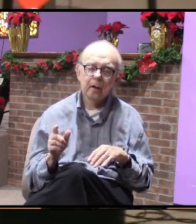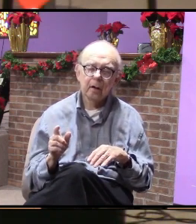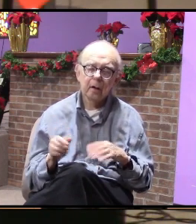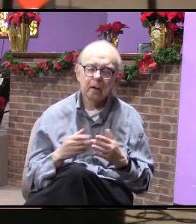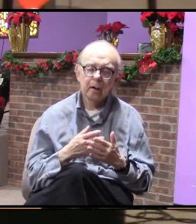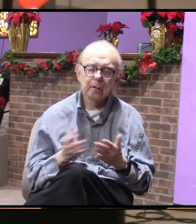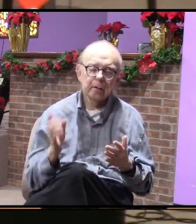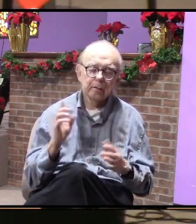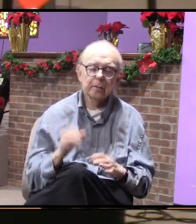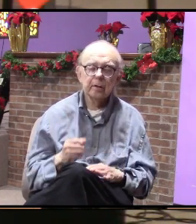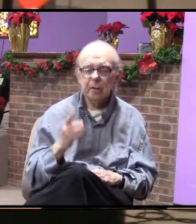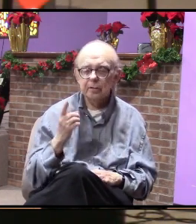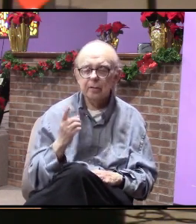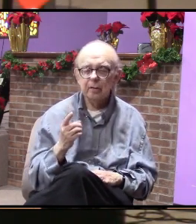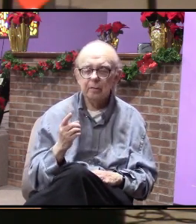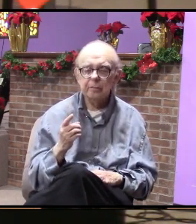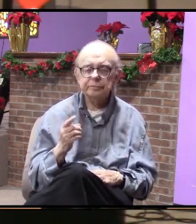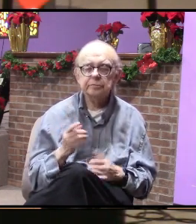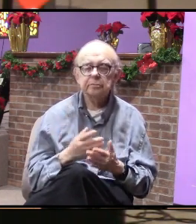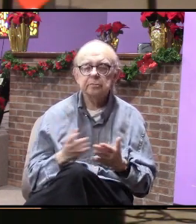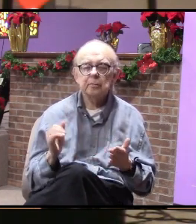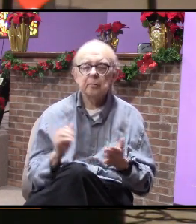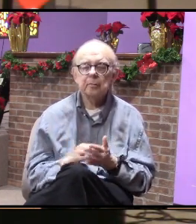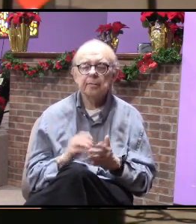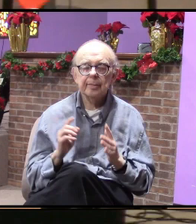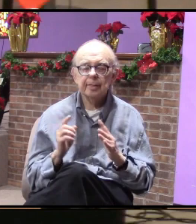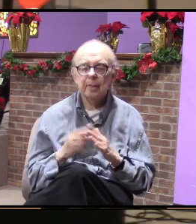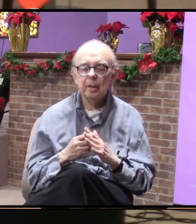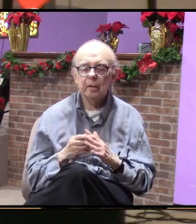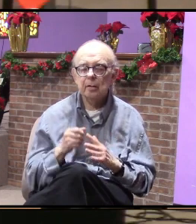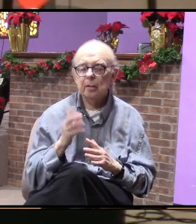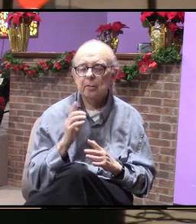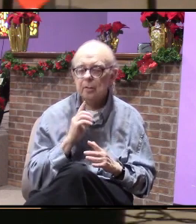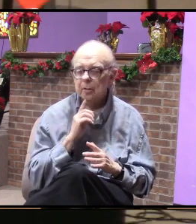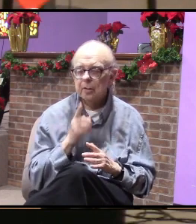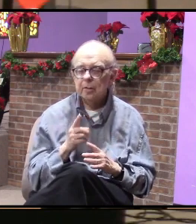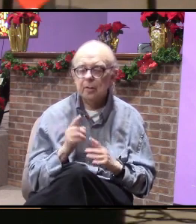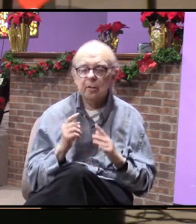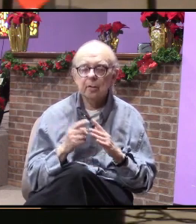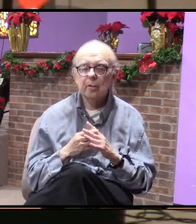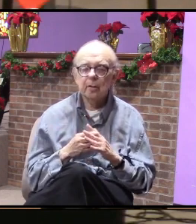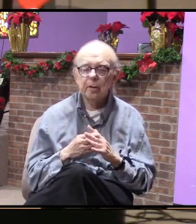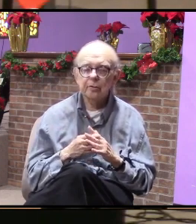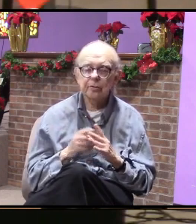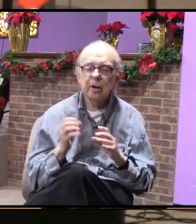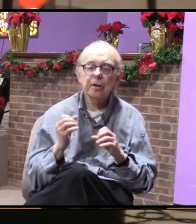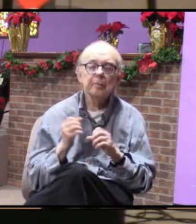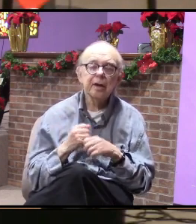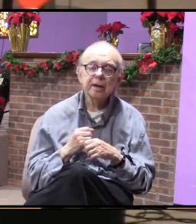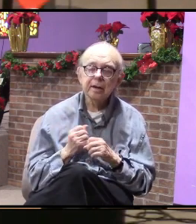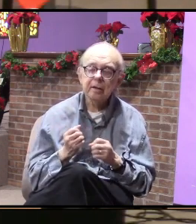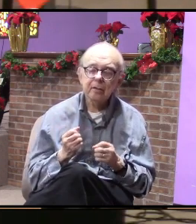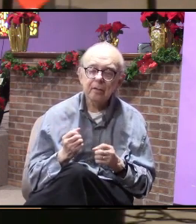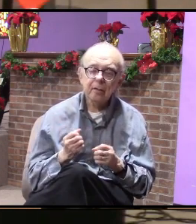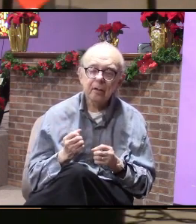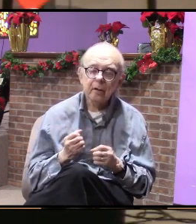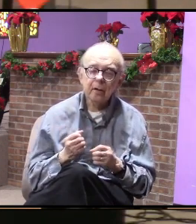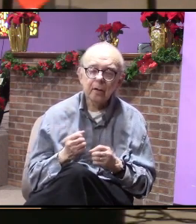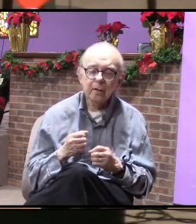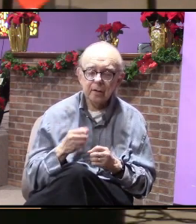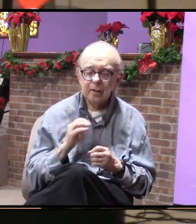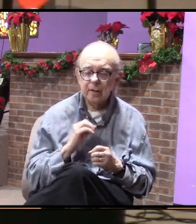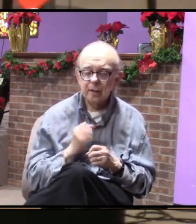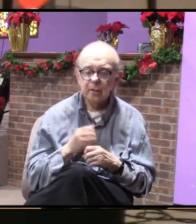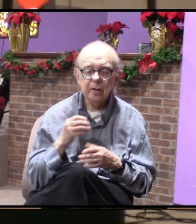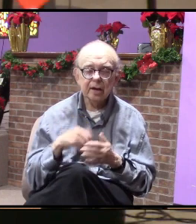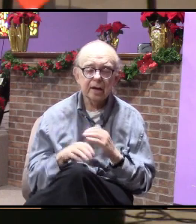this, you need to understand something. In the very beginning, God is starting to create. He's